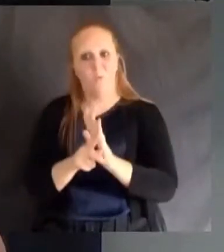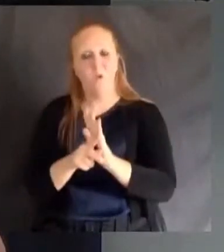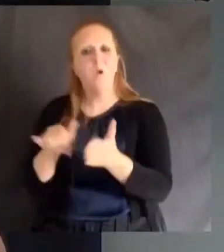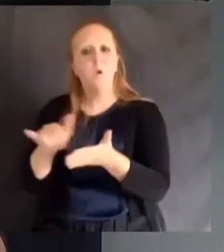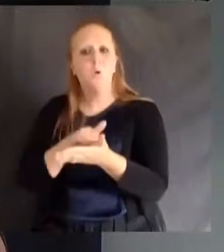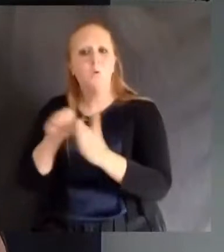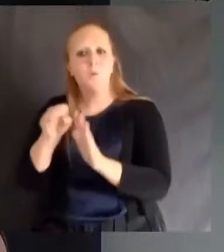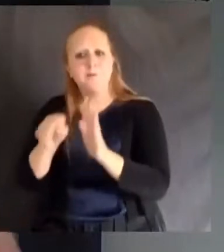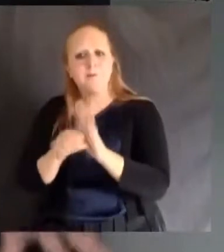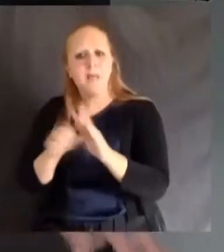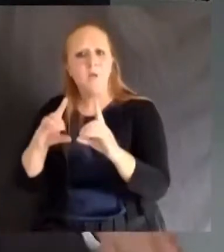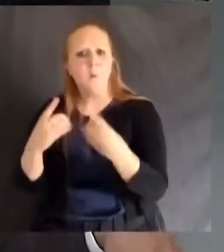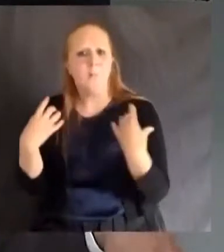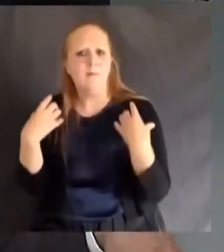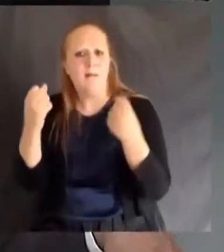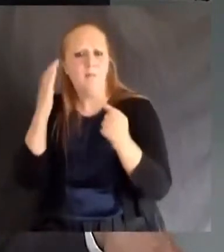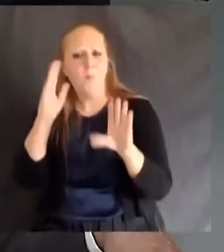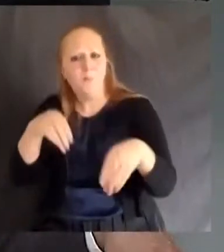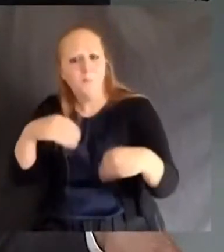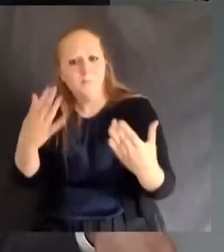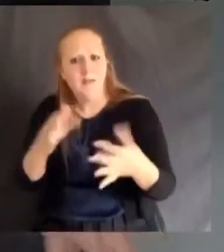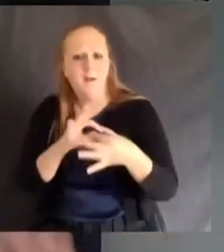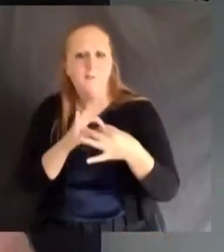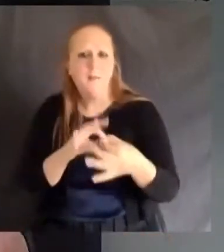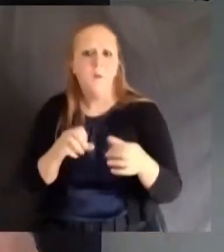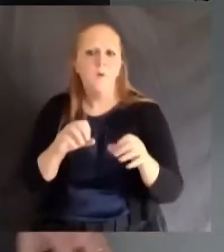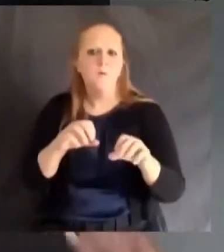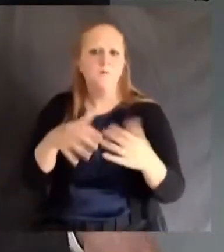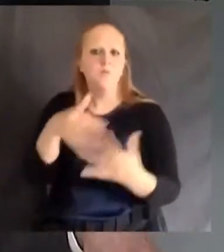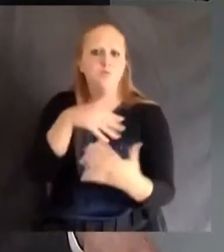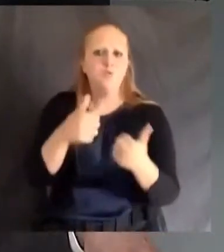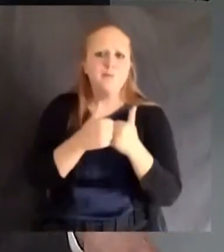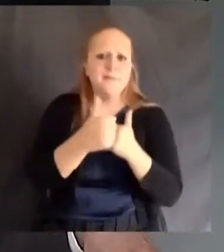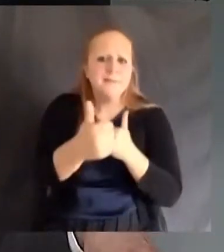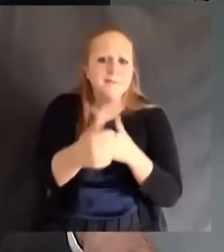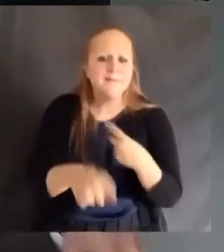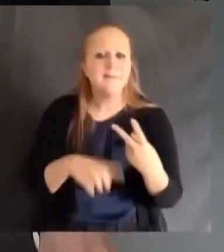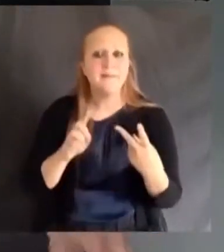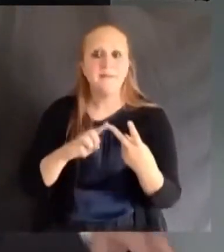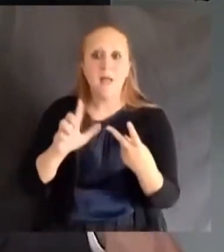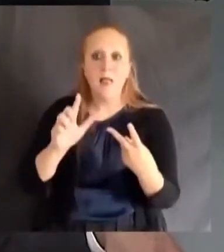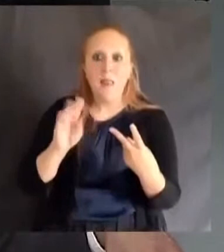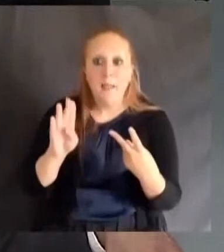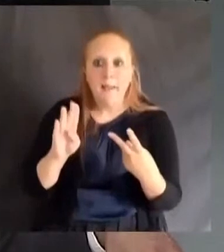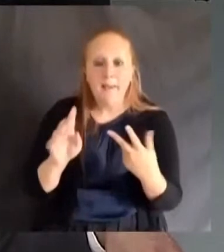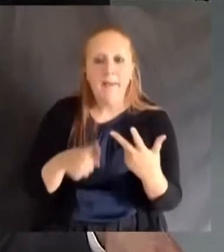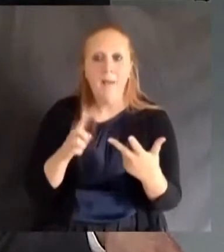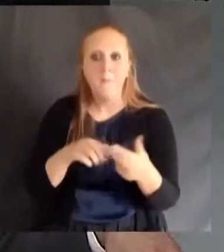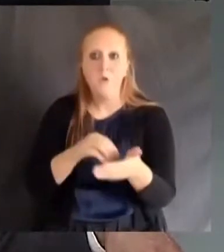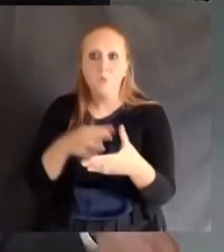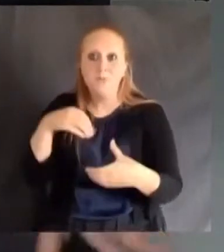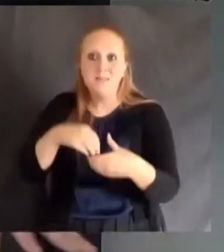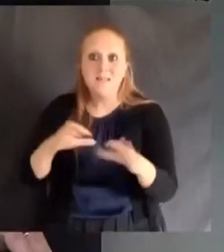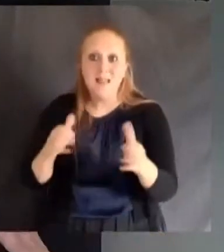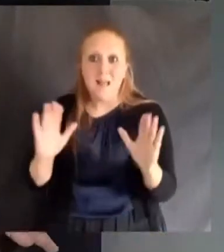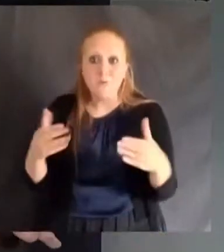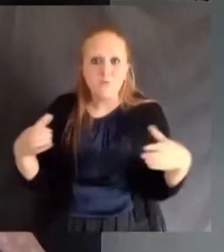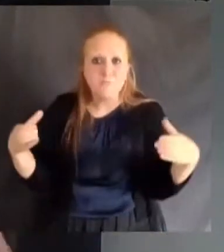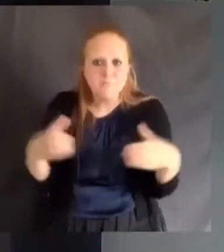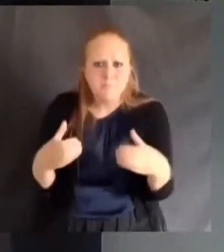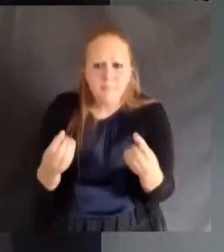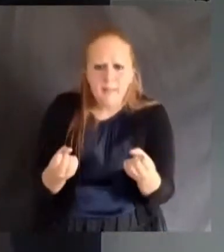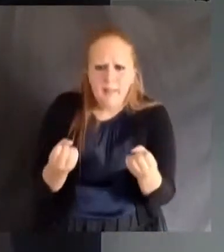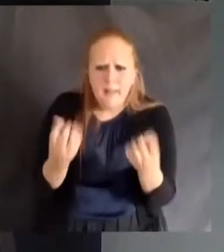Health, social distancing, how are we treating lab space, how are we treating cohorting of students, and all those issues that have been raised in the past, because we want